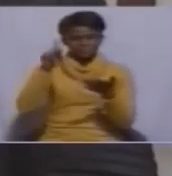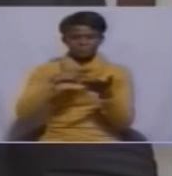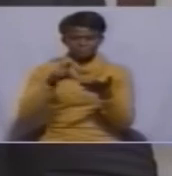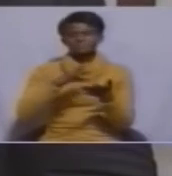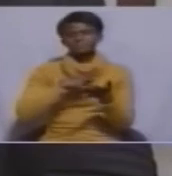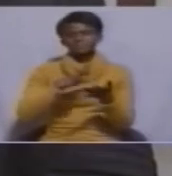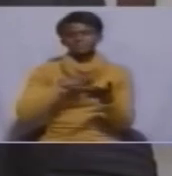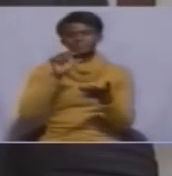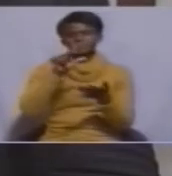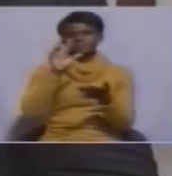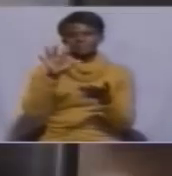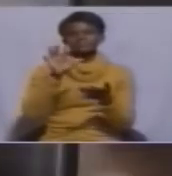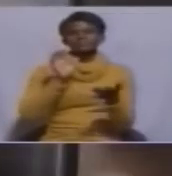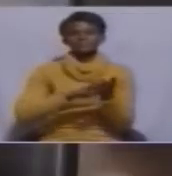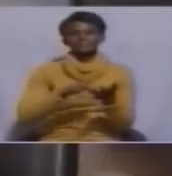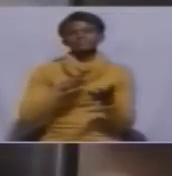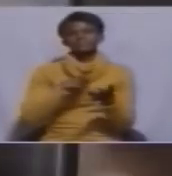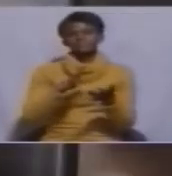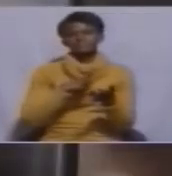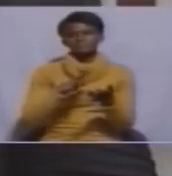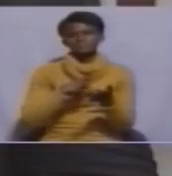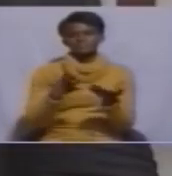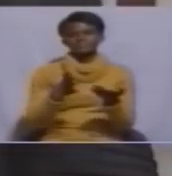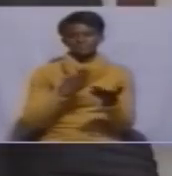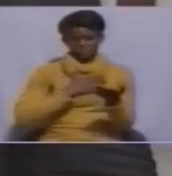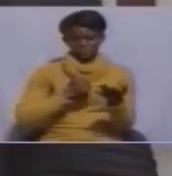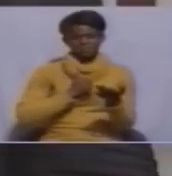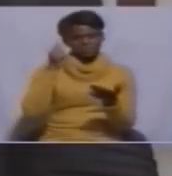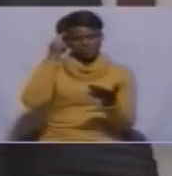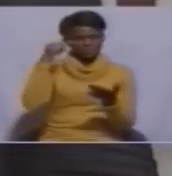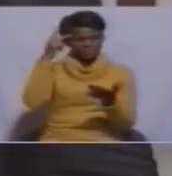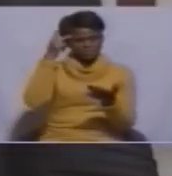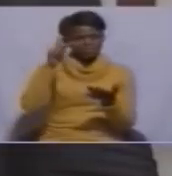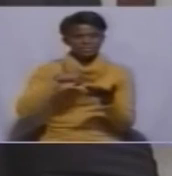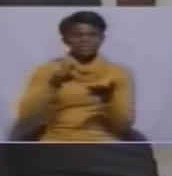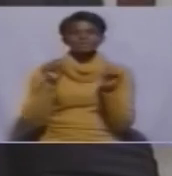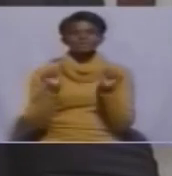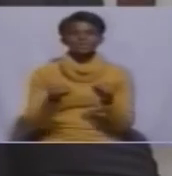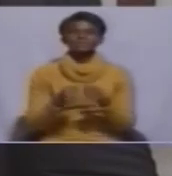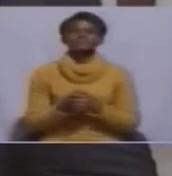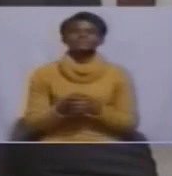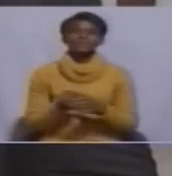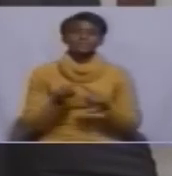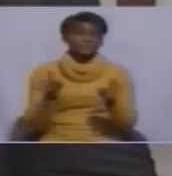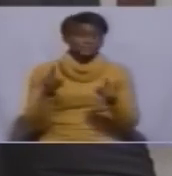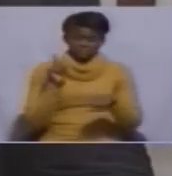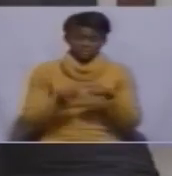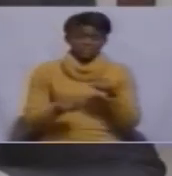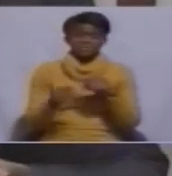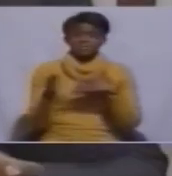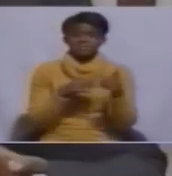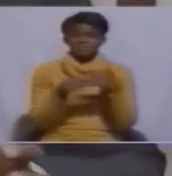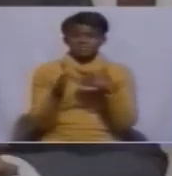is not very high. 75,000. Yeah. So to me, I think the political party can afford that. But if they can't, like I said, these